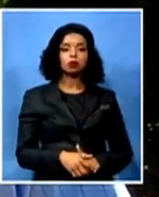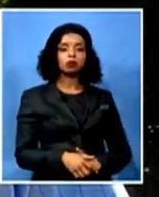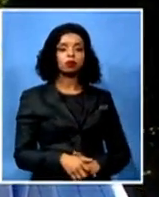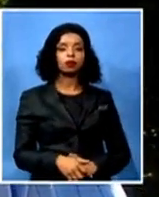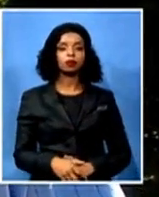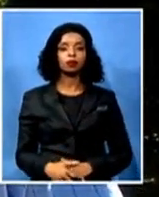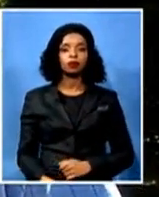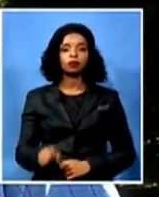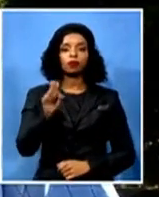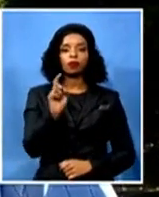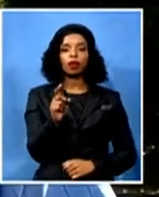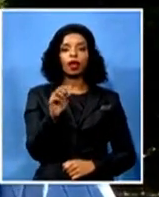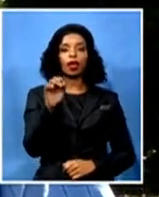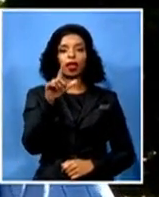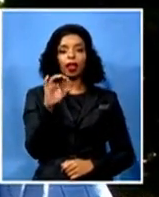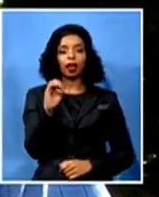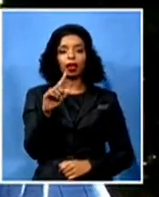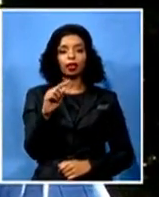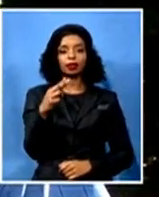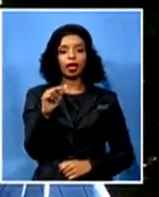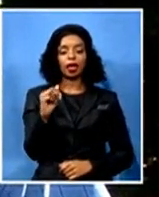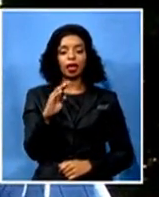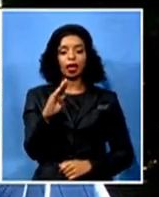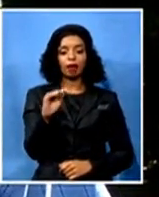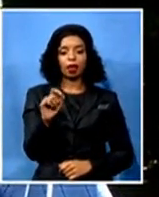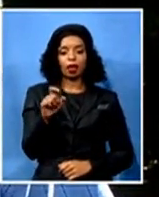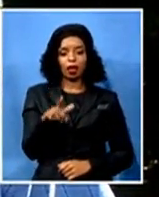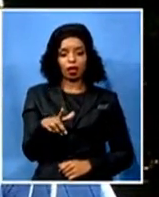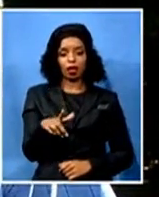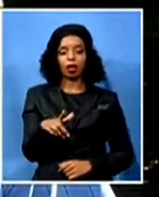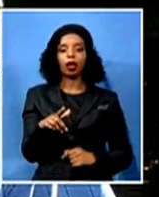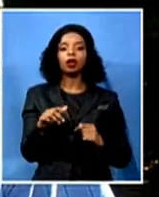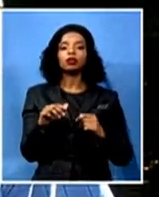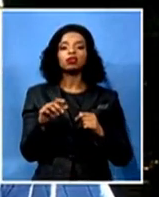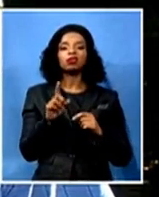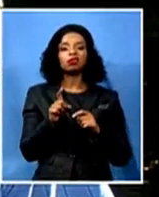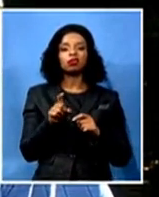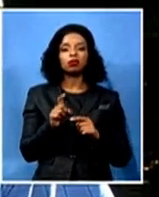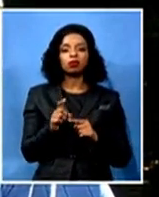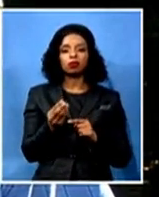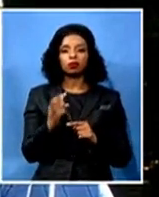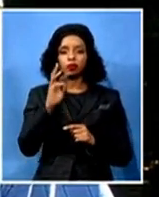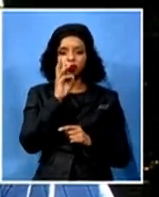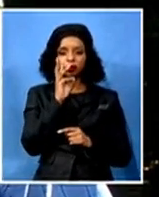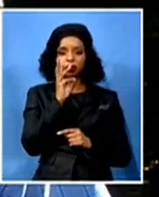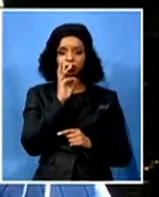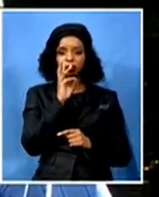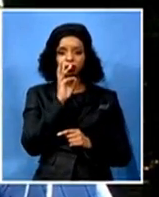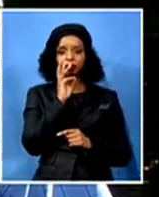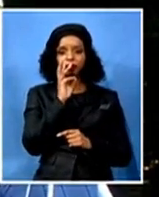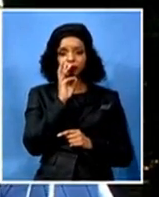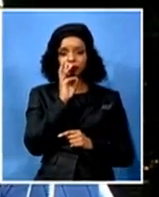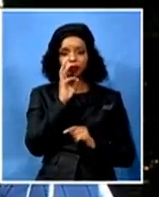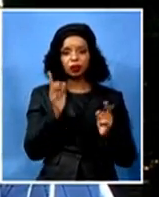scheme that are controlling the water. Out of Tzaneen Dam, which is